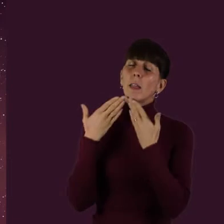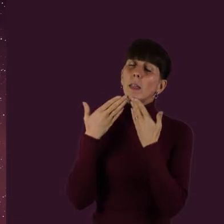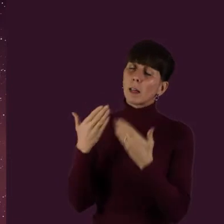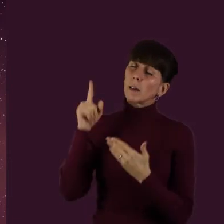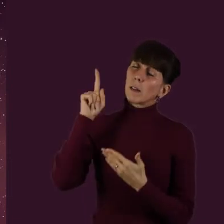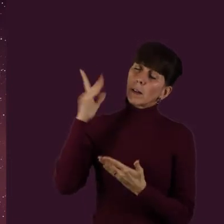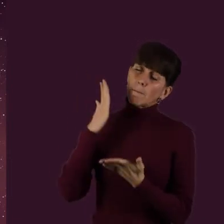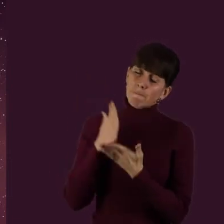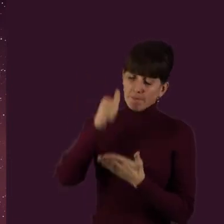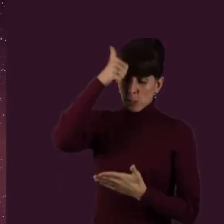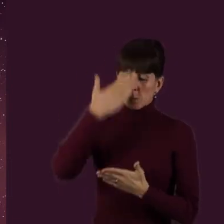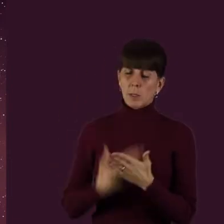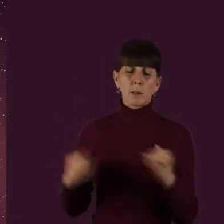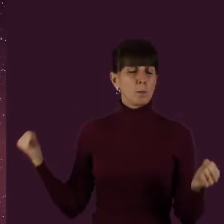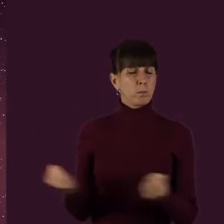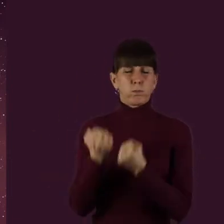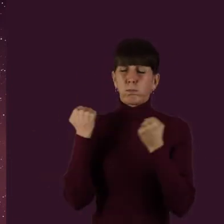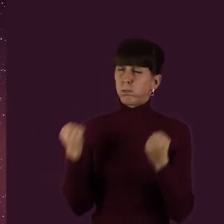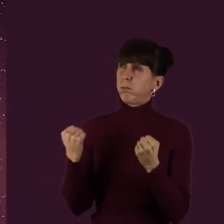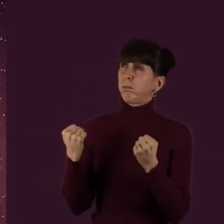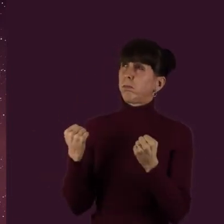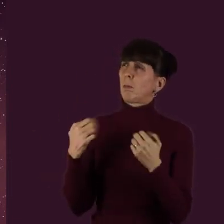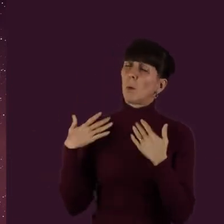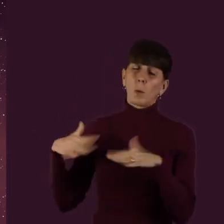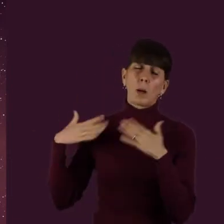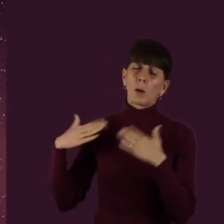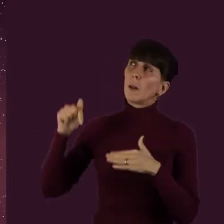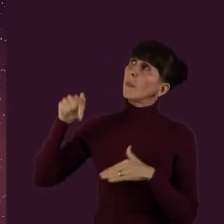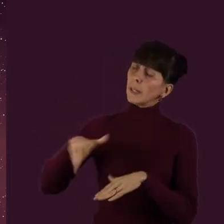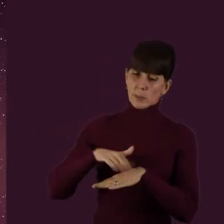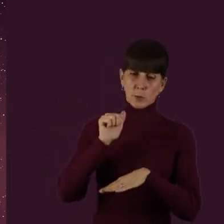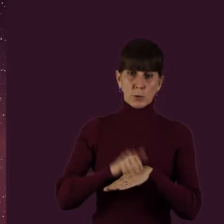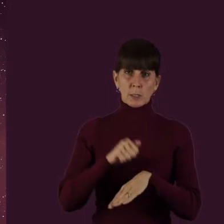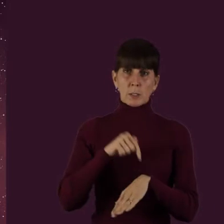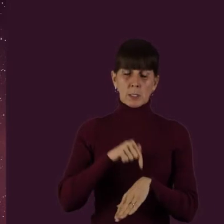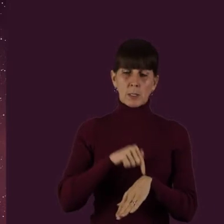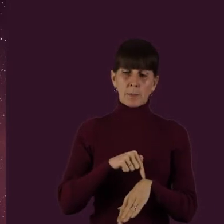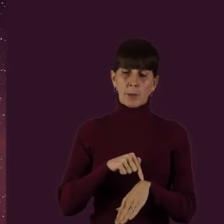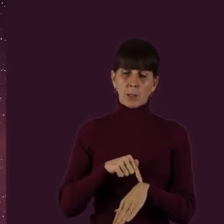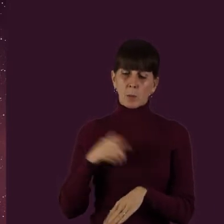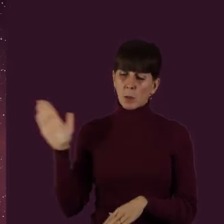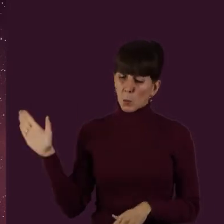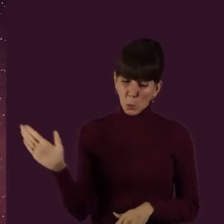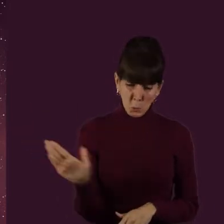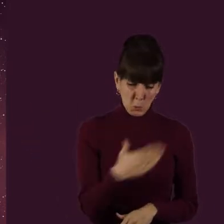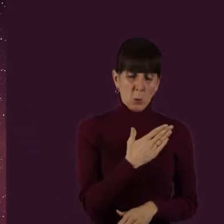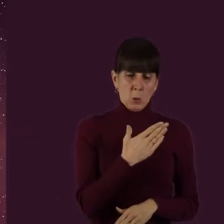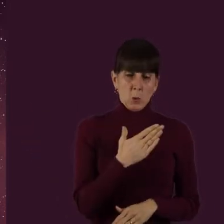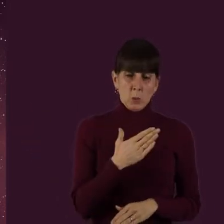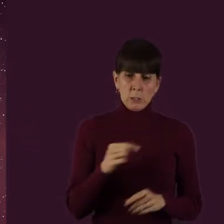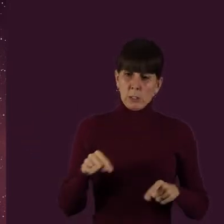powerful encounter. And Lord, this Christmas time, with all of its additional challenges